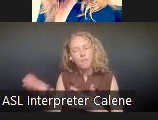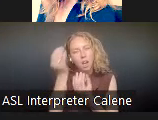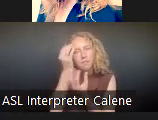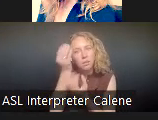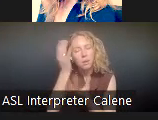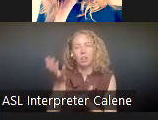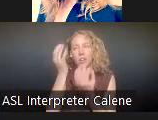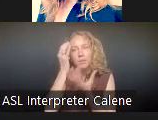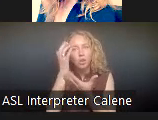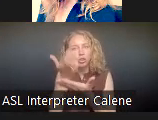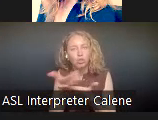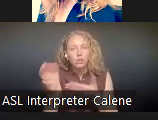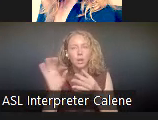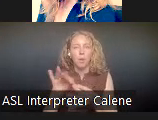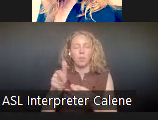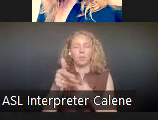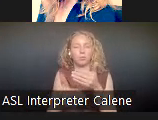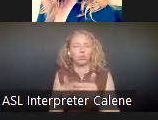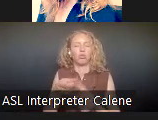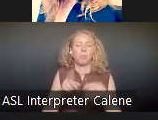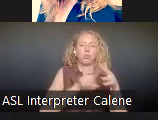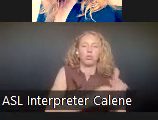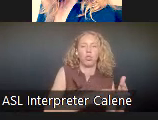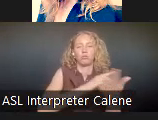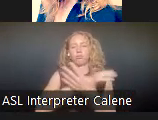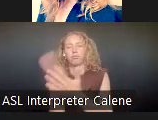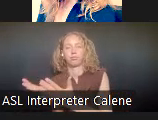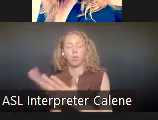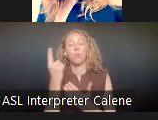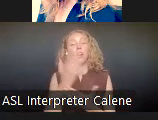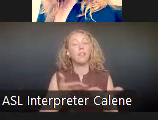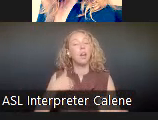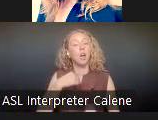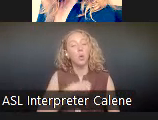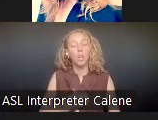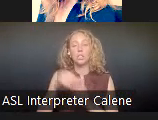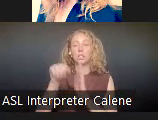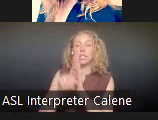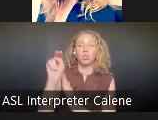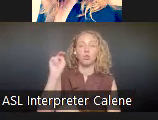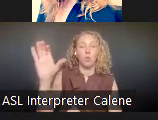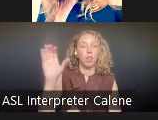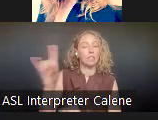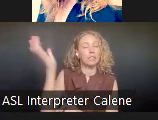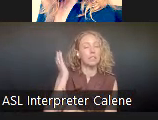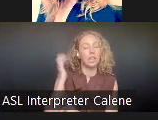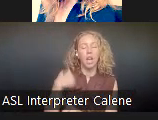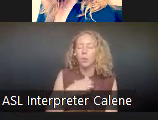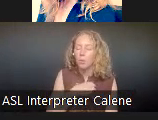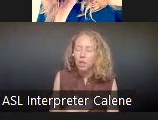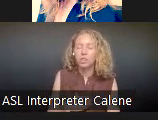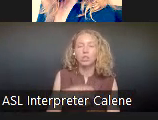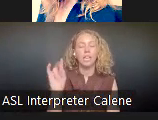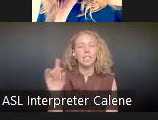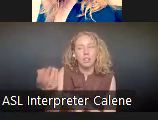information about the process from beginning to end. One of the things I wish the state of North Carolina did was give me